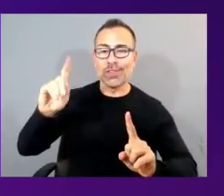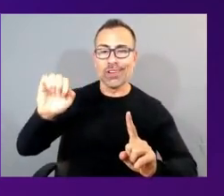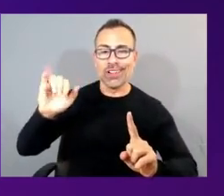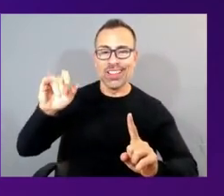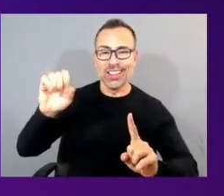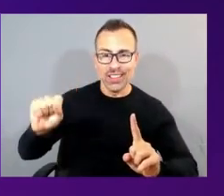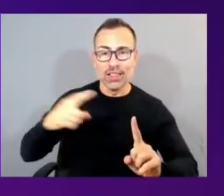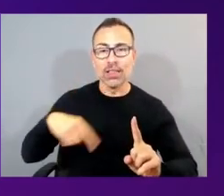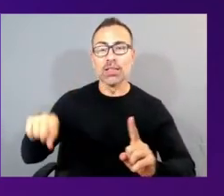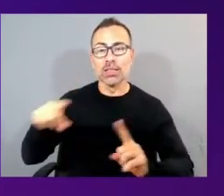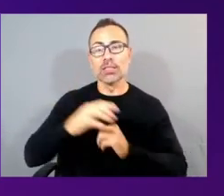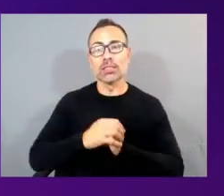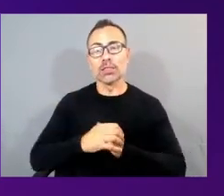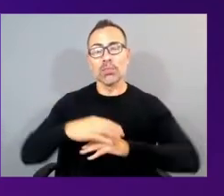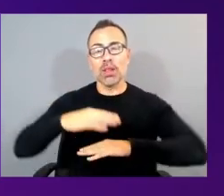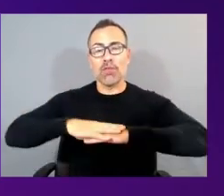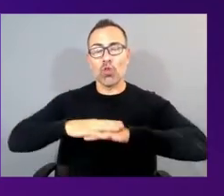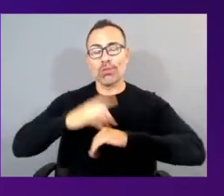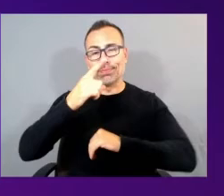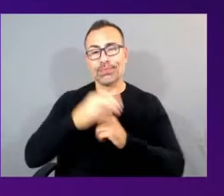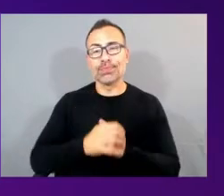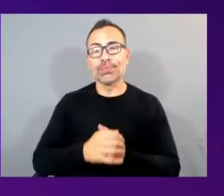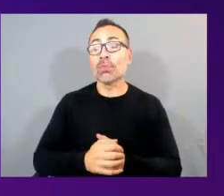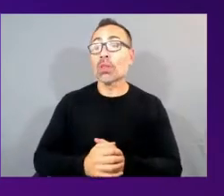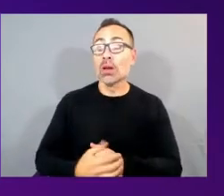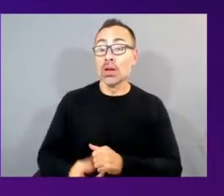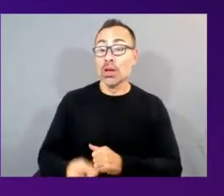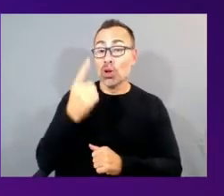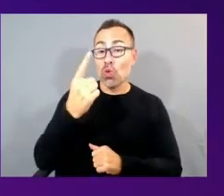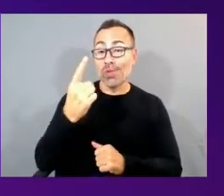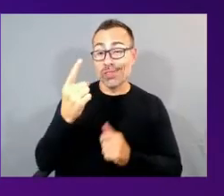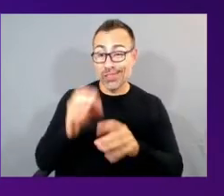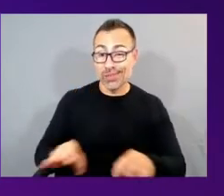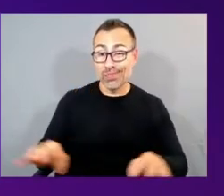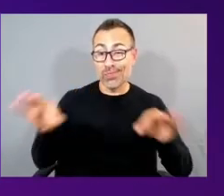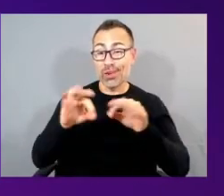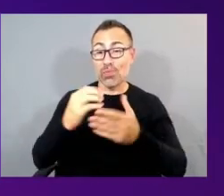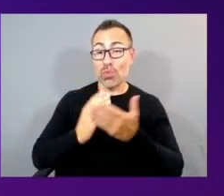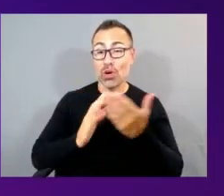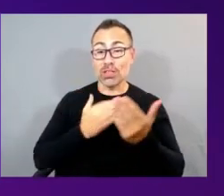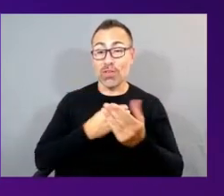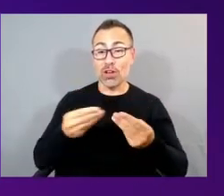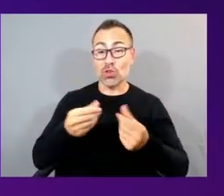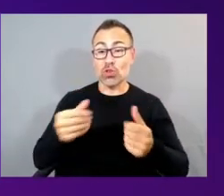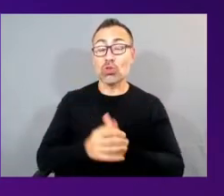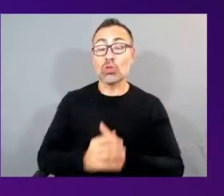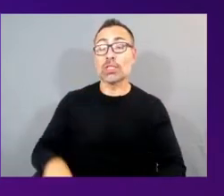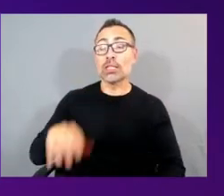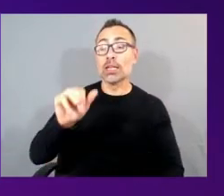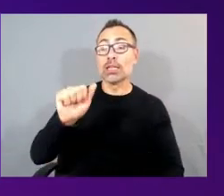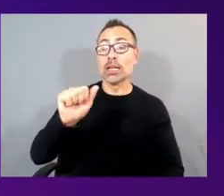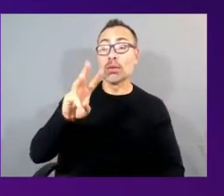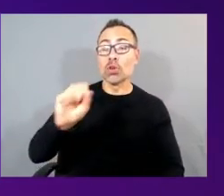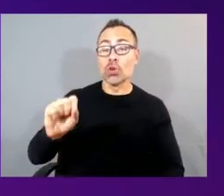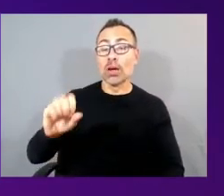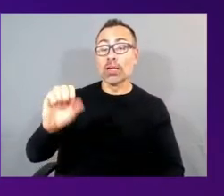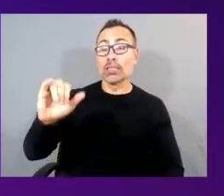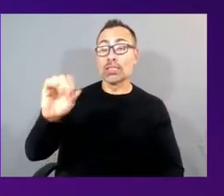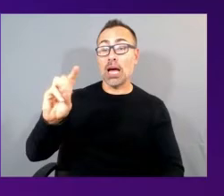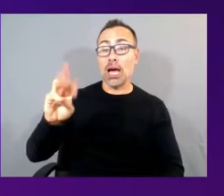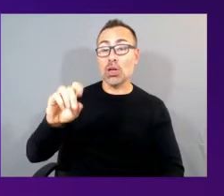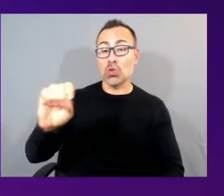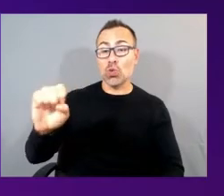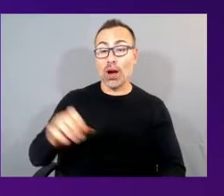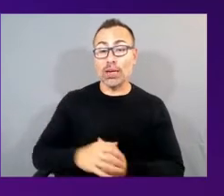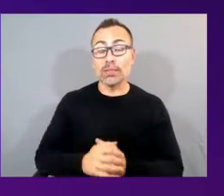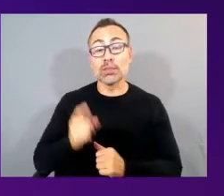learning. And one of the key components in our solution is AWS IoT Sitewise, which basically gives us a lot of the capabilities